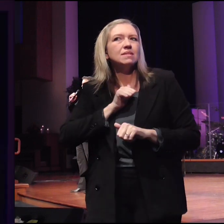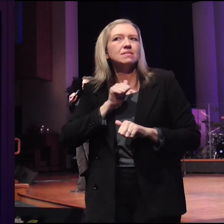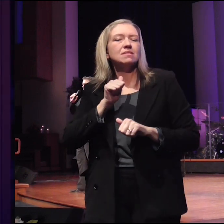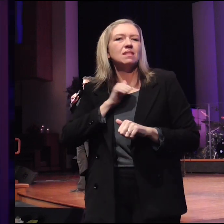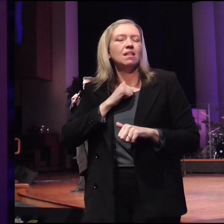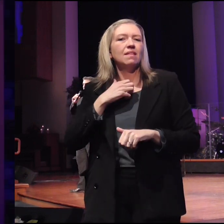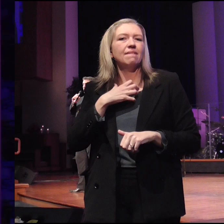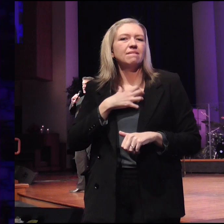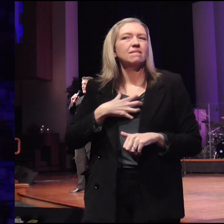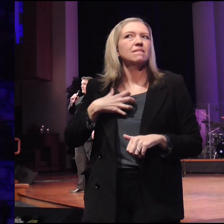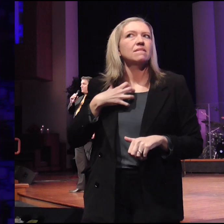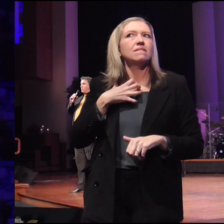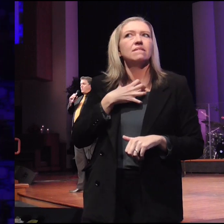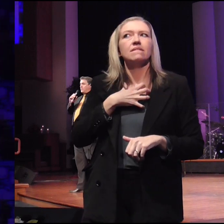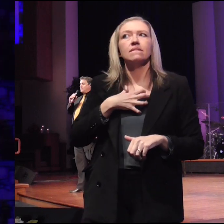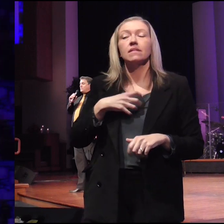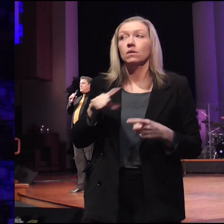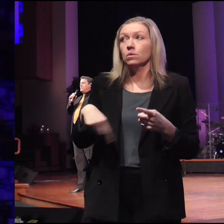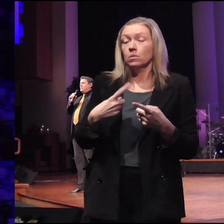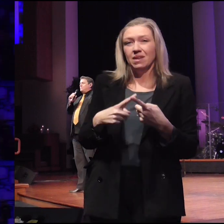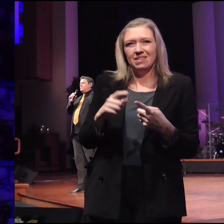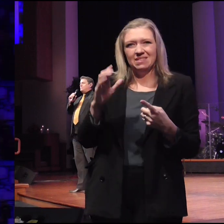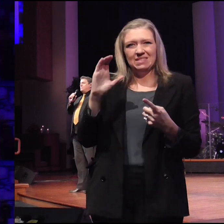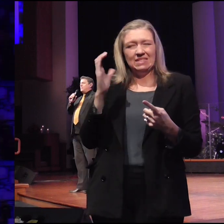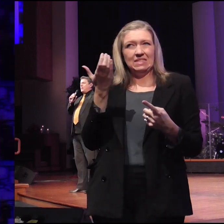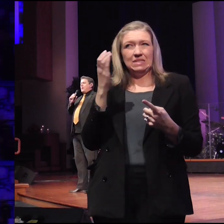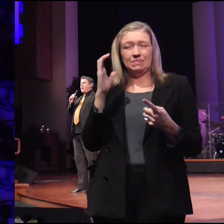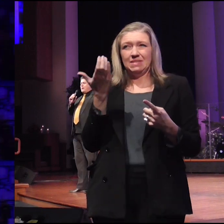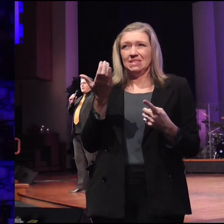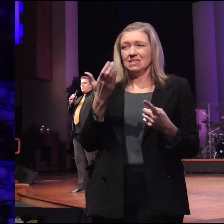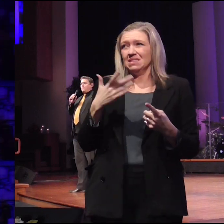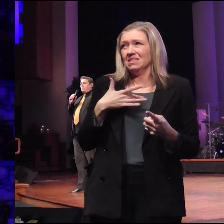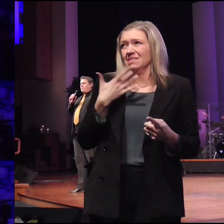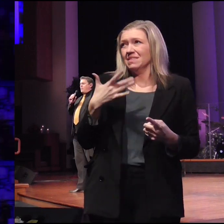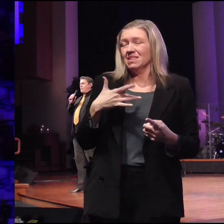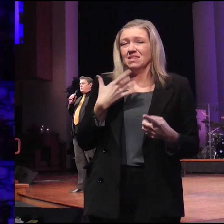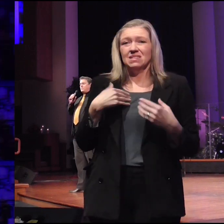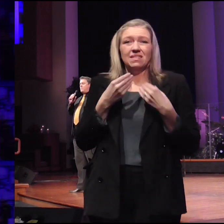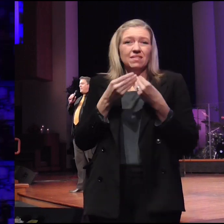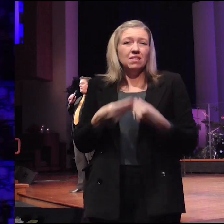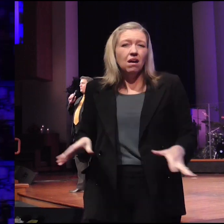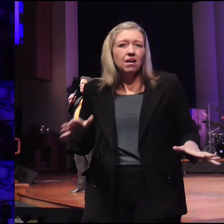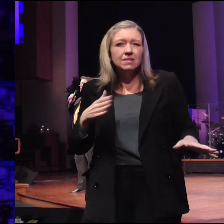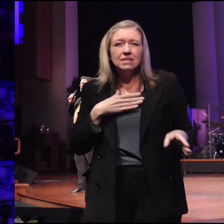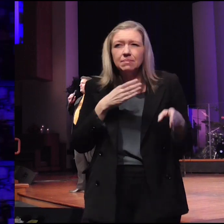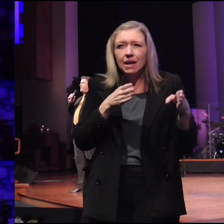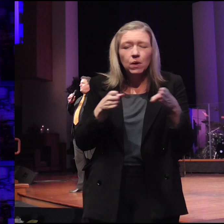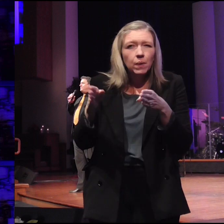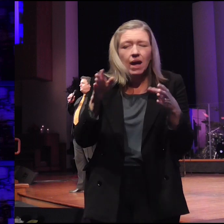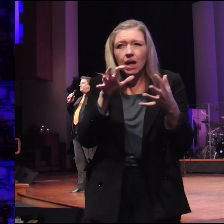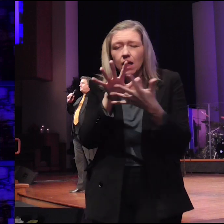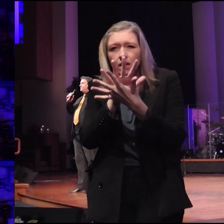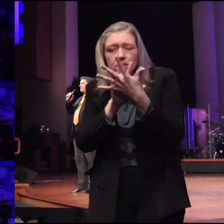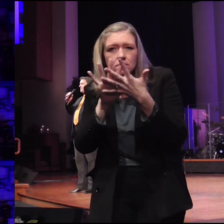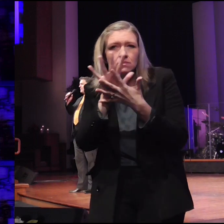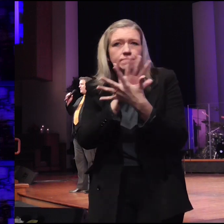myself, and when it seems I've lost my way,